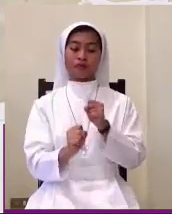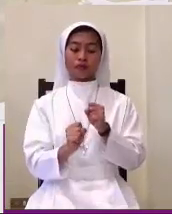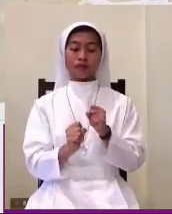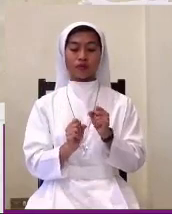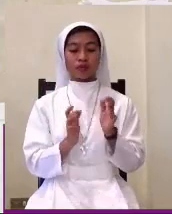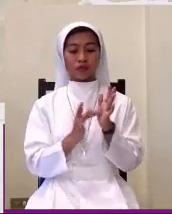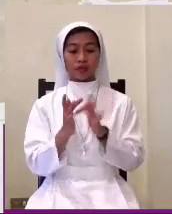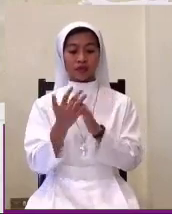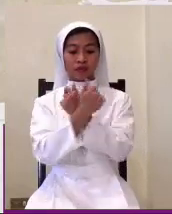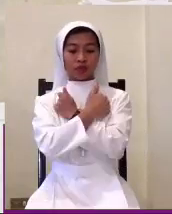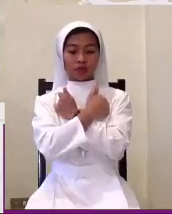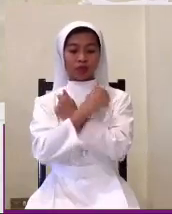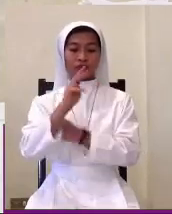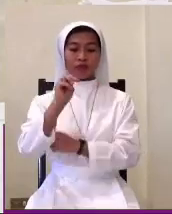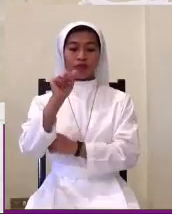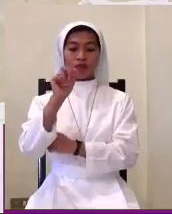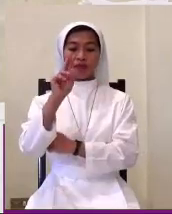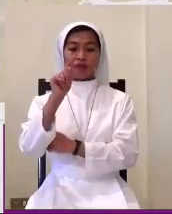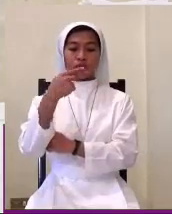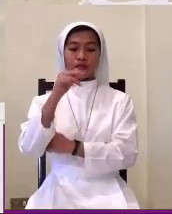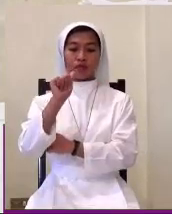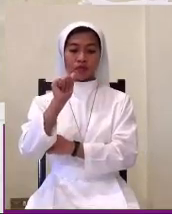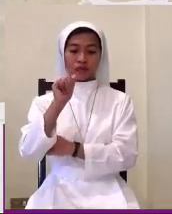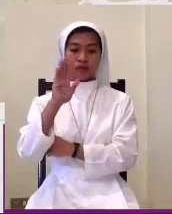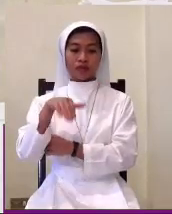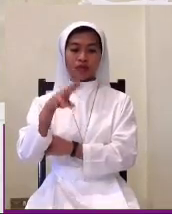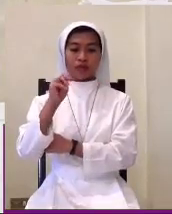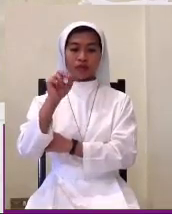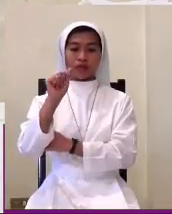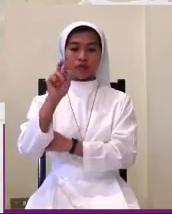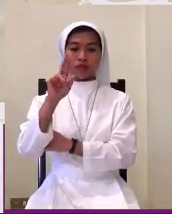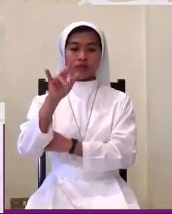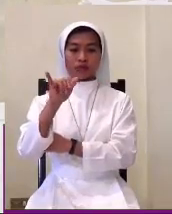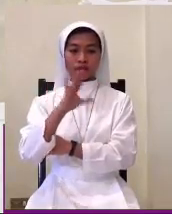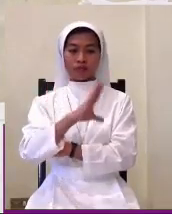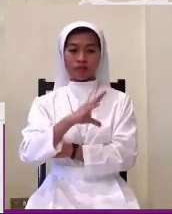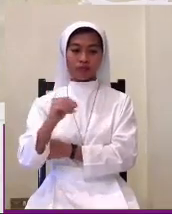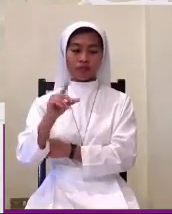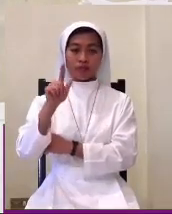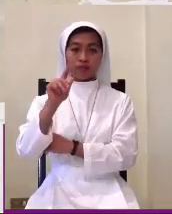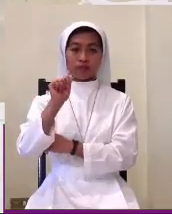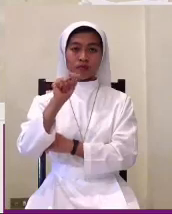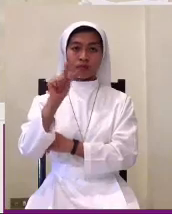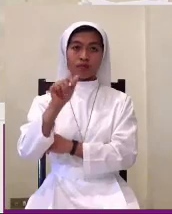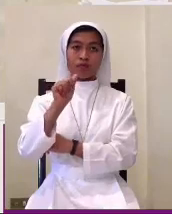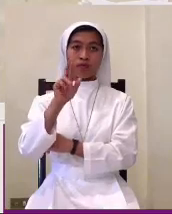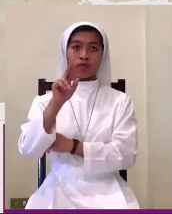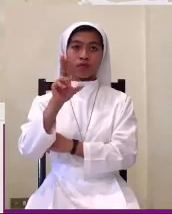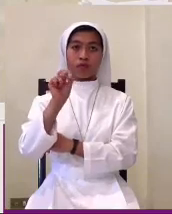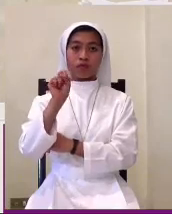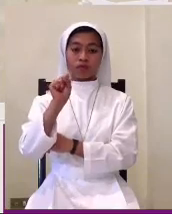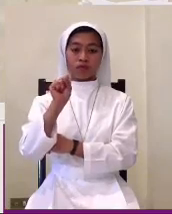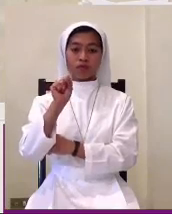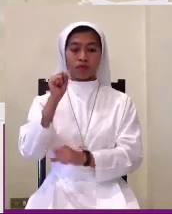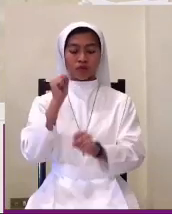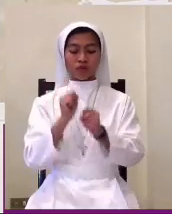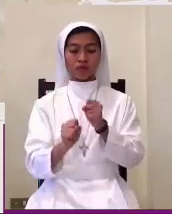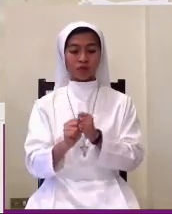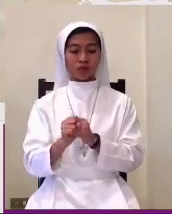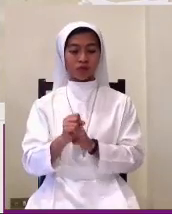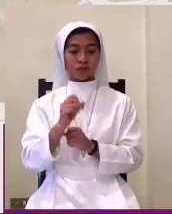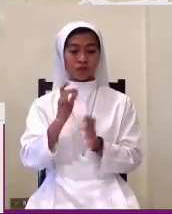her sister and Lazarus. So when he heard that he was ill, he remained for 2 days in the place where he